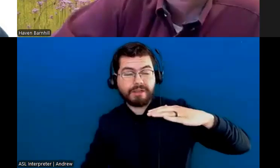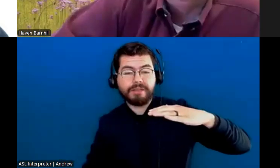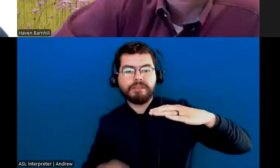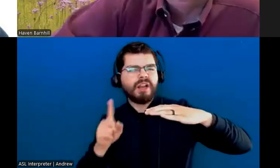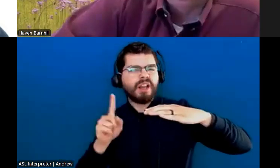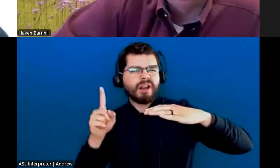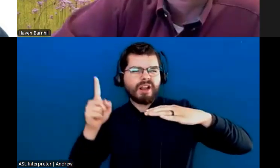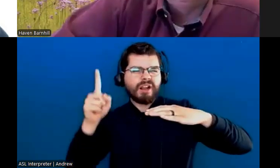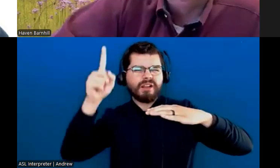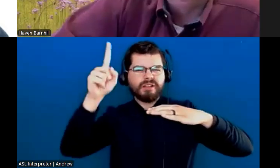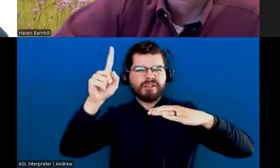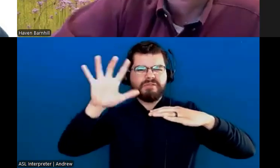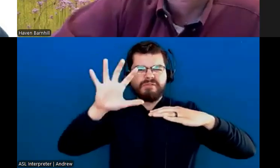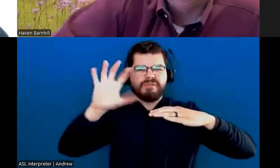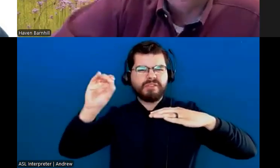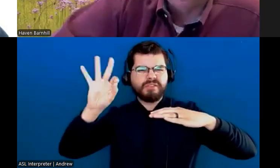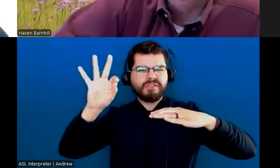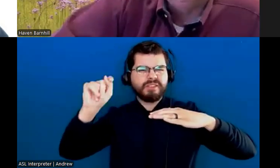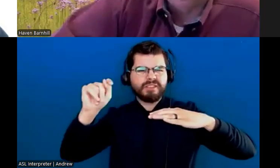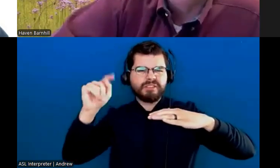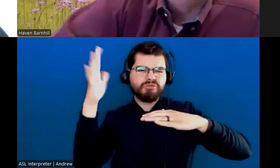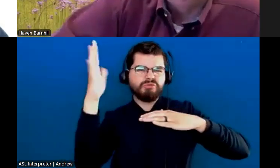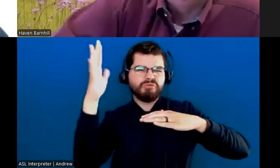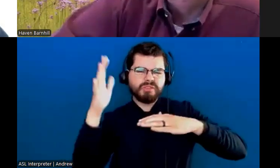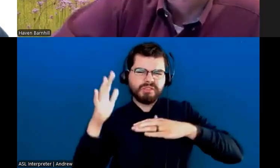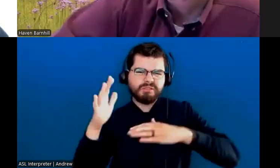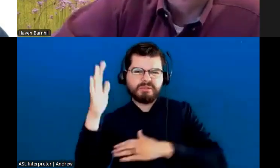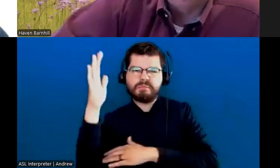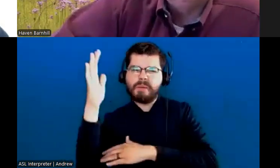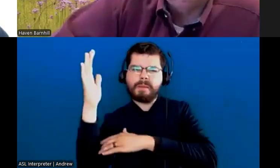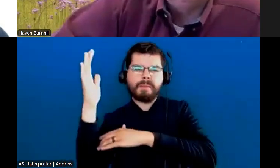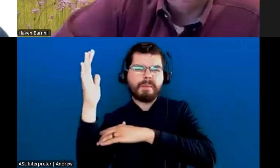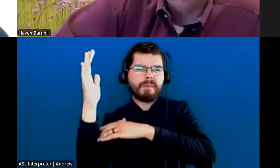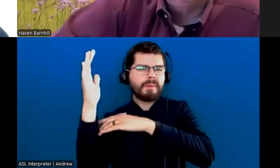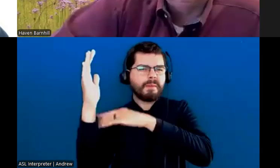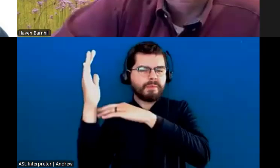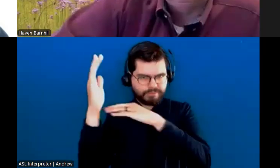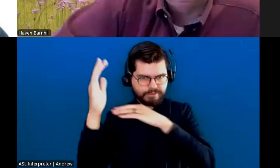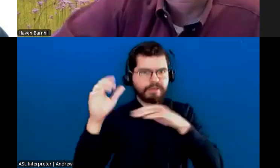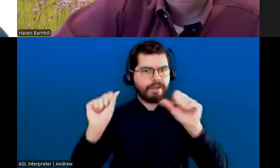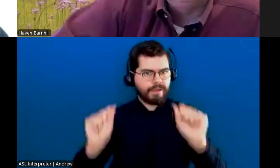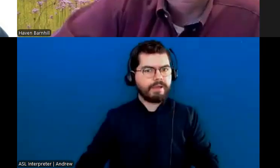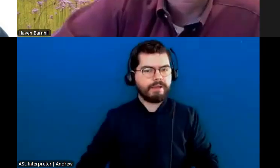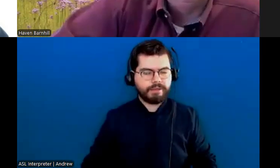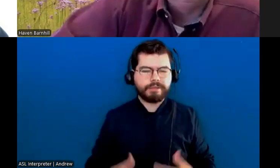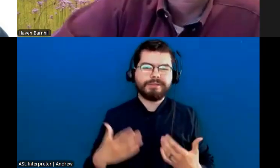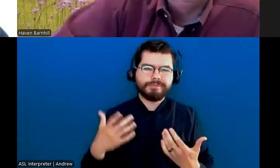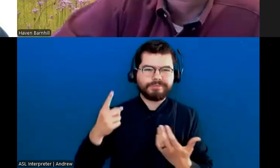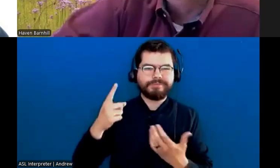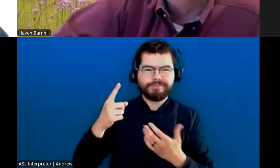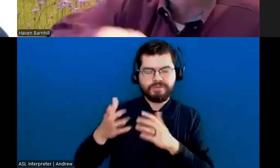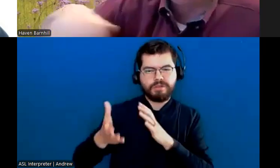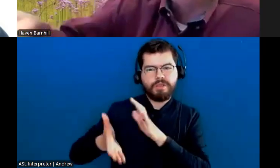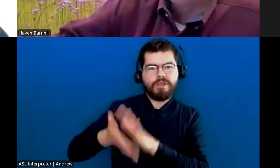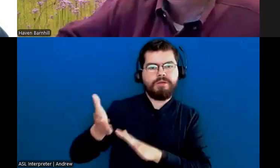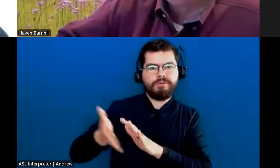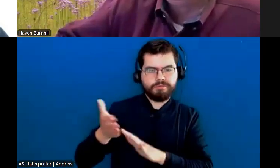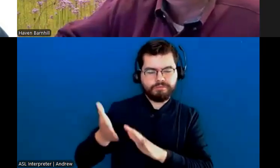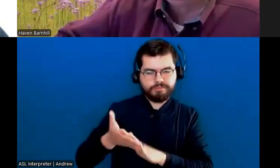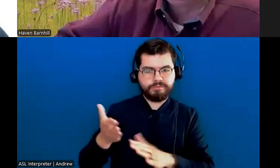been exaggerated from the alterations we've had, and so it does add a lot of challenges to